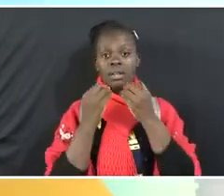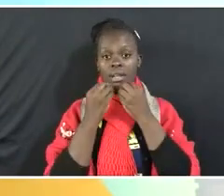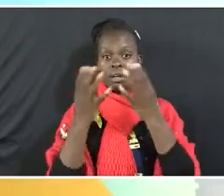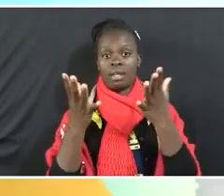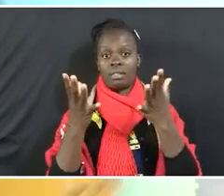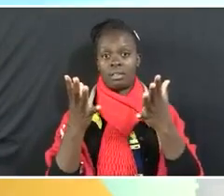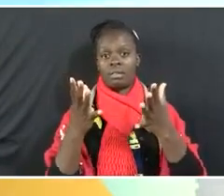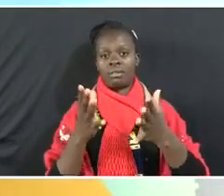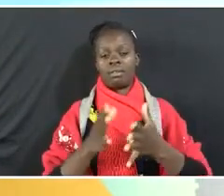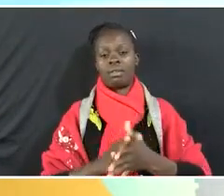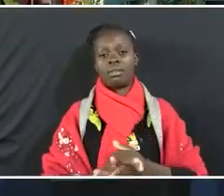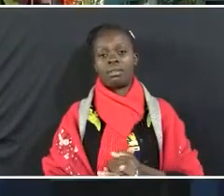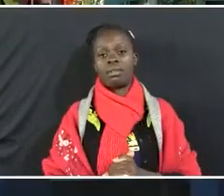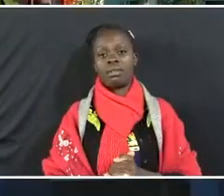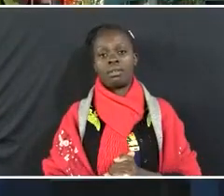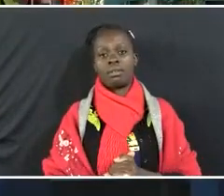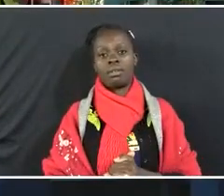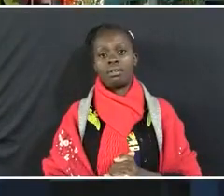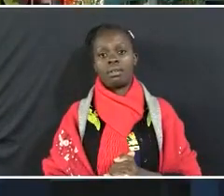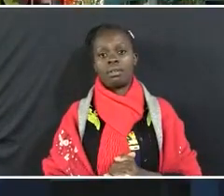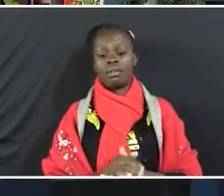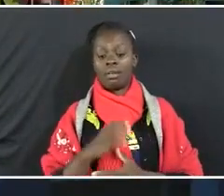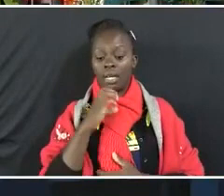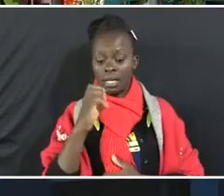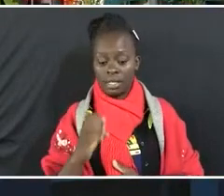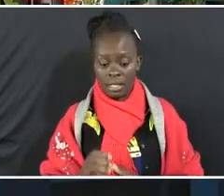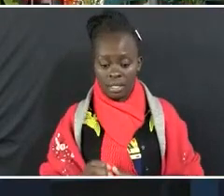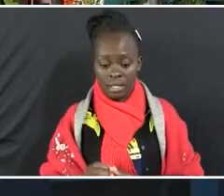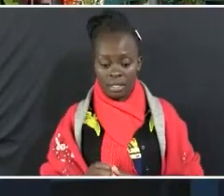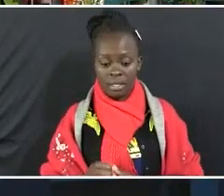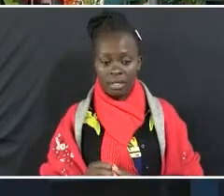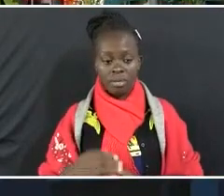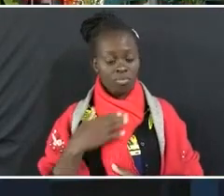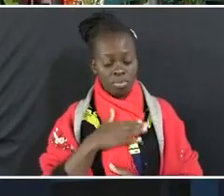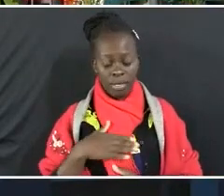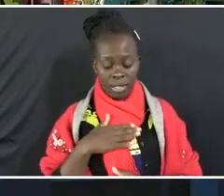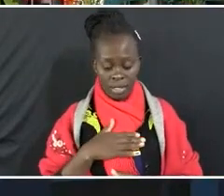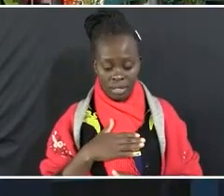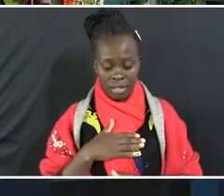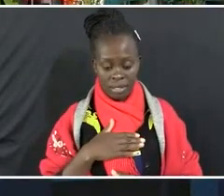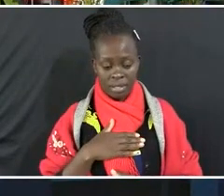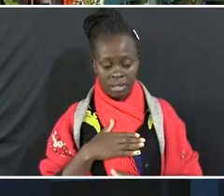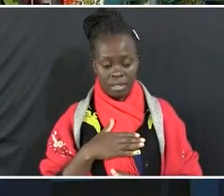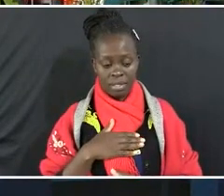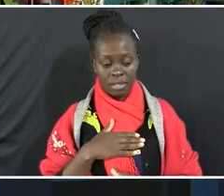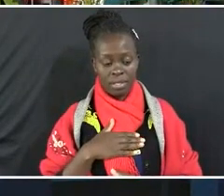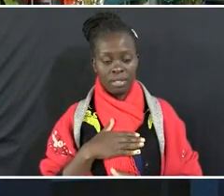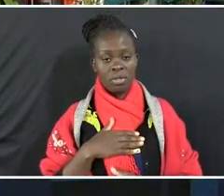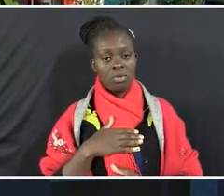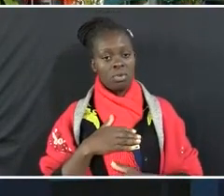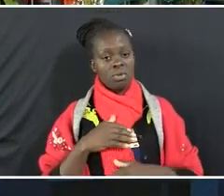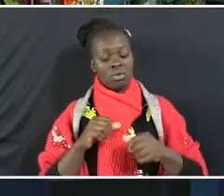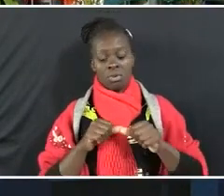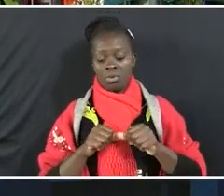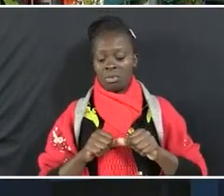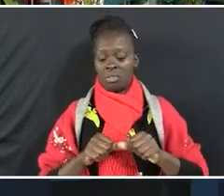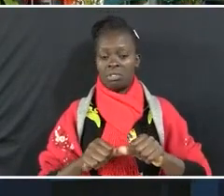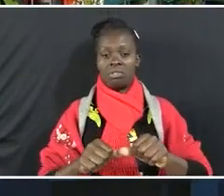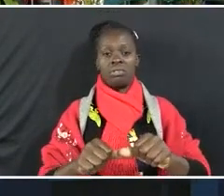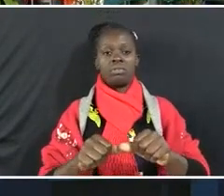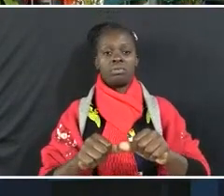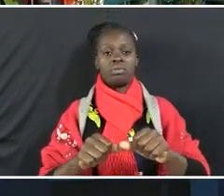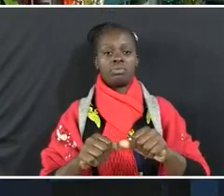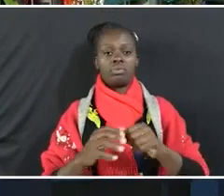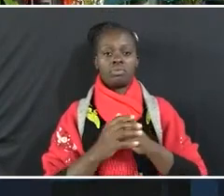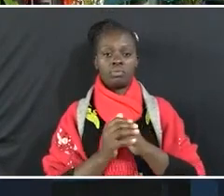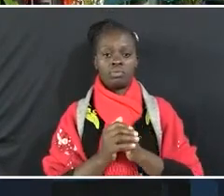And that's when, my fellow elders, we will find ourselves in that sanctuary. And we start saying, oh,